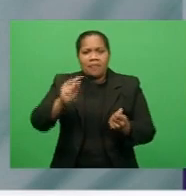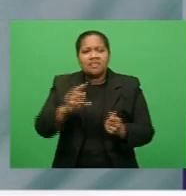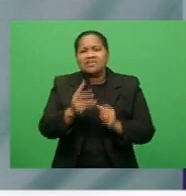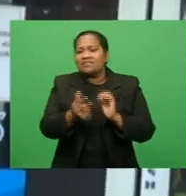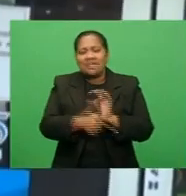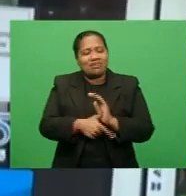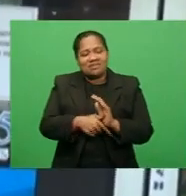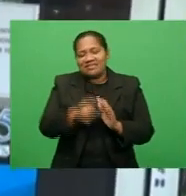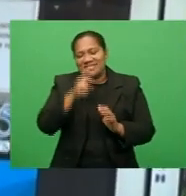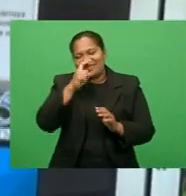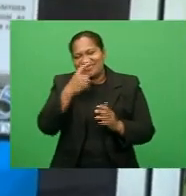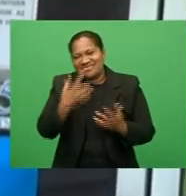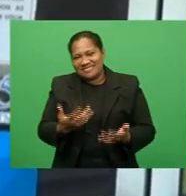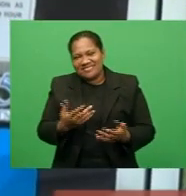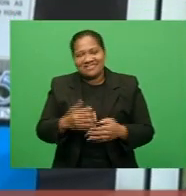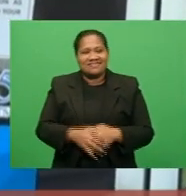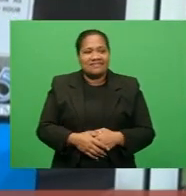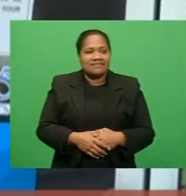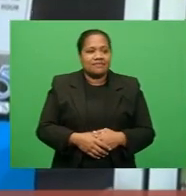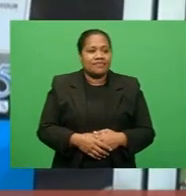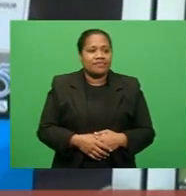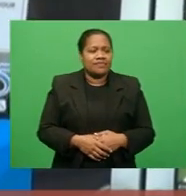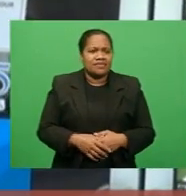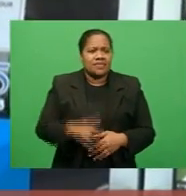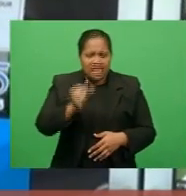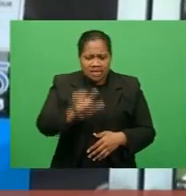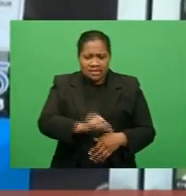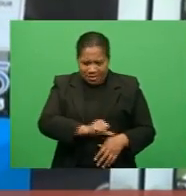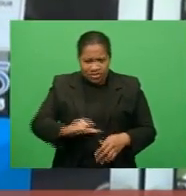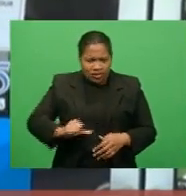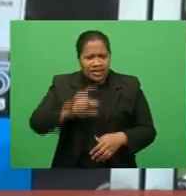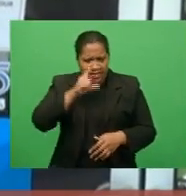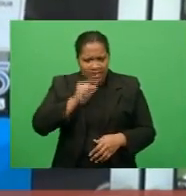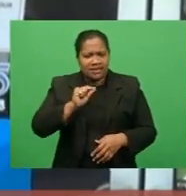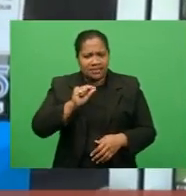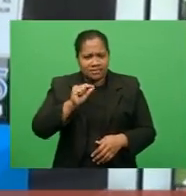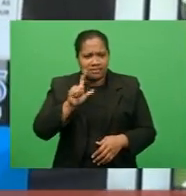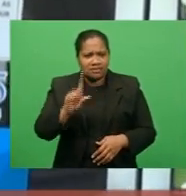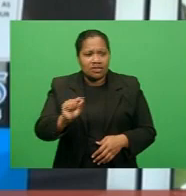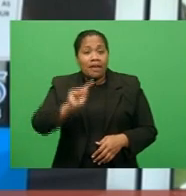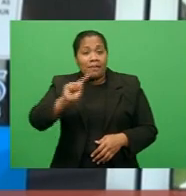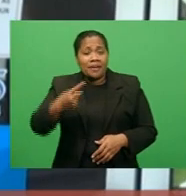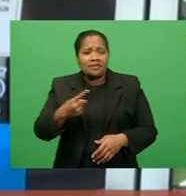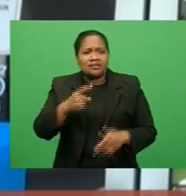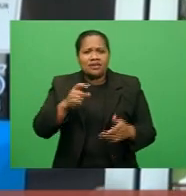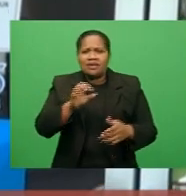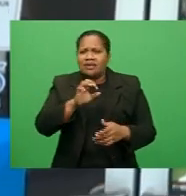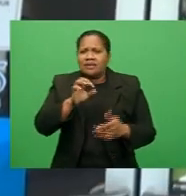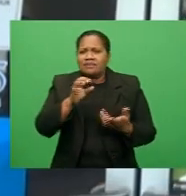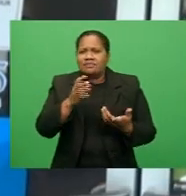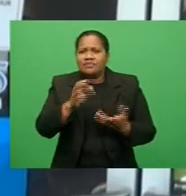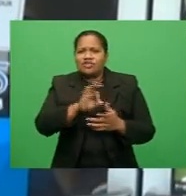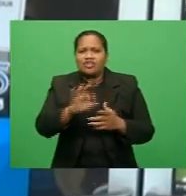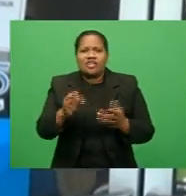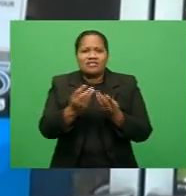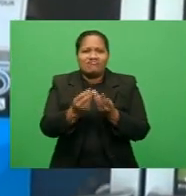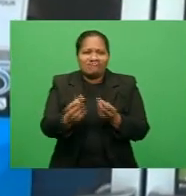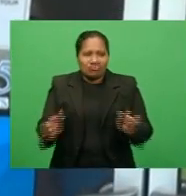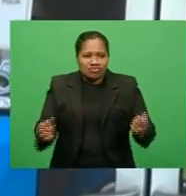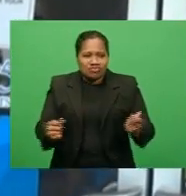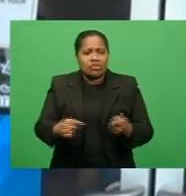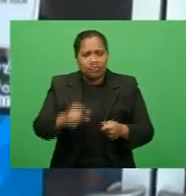control. Surgery can still be done. It still can be done, but it's not a cure. So we can remove the bulk of the